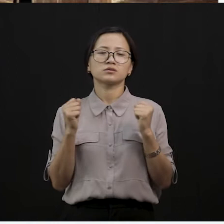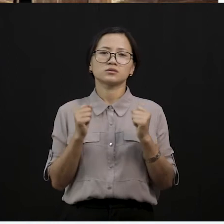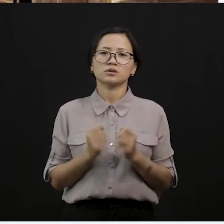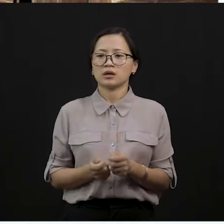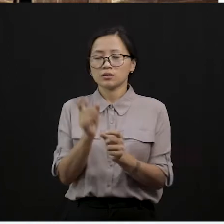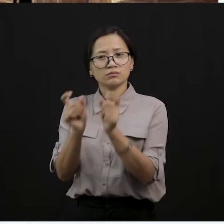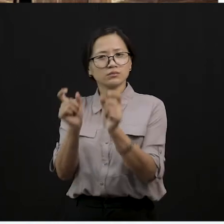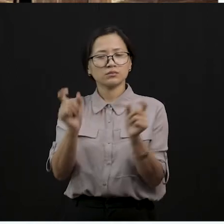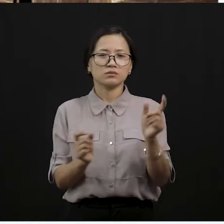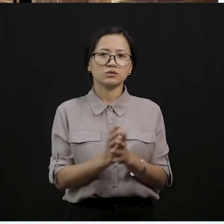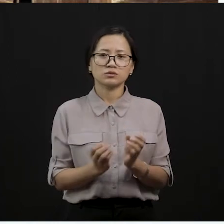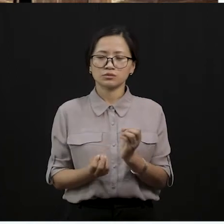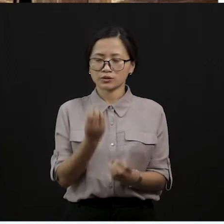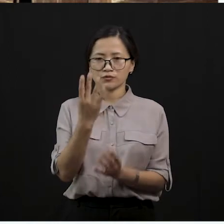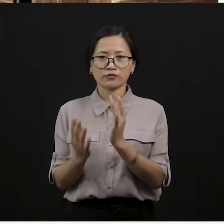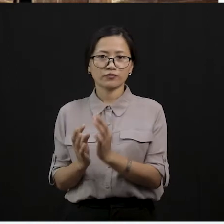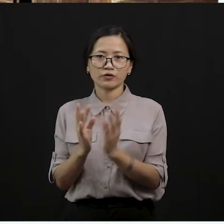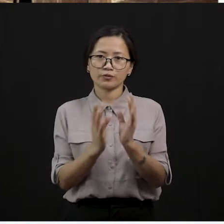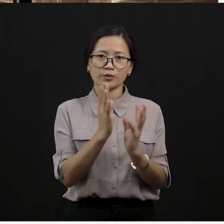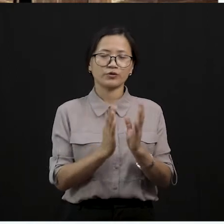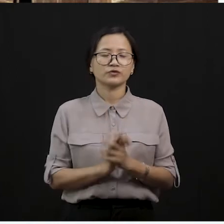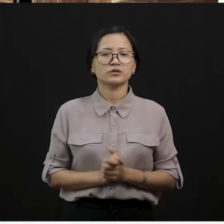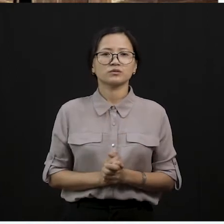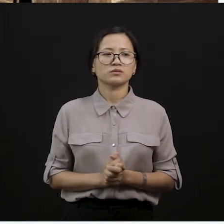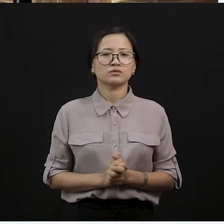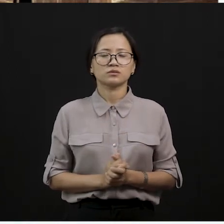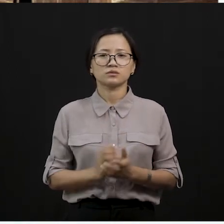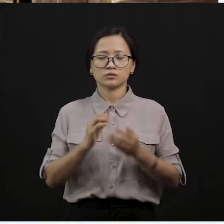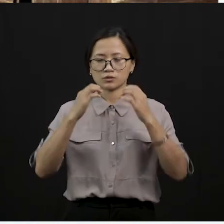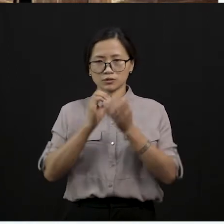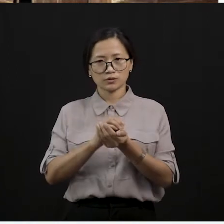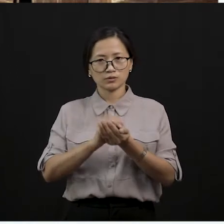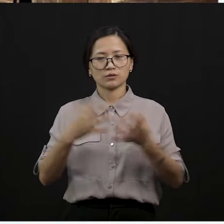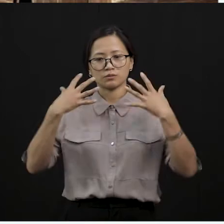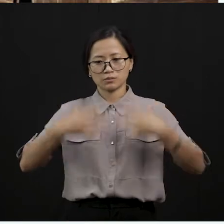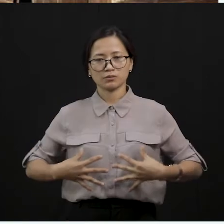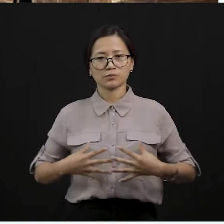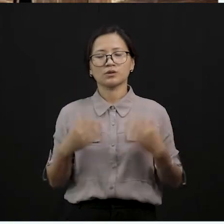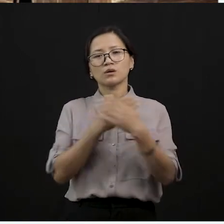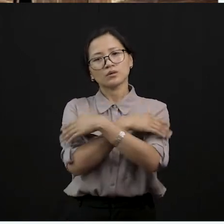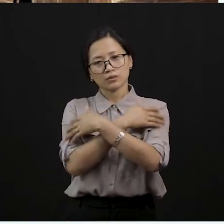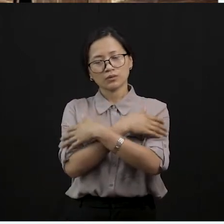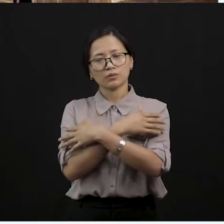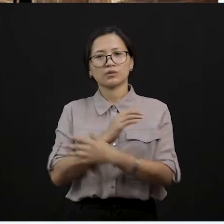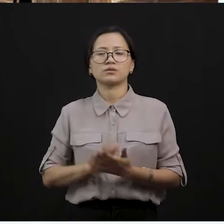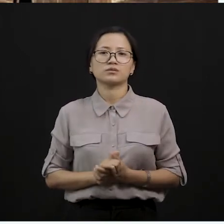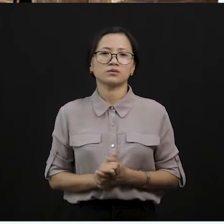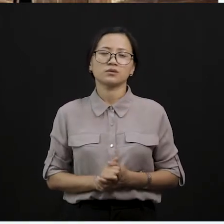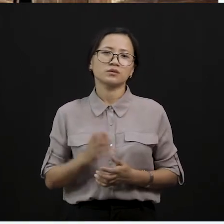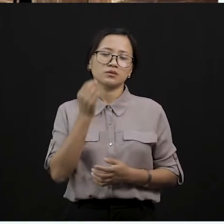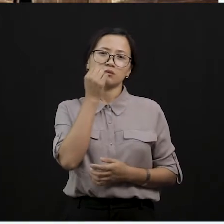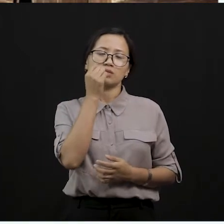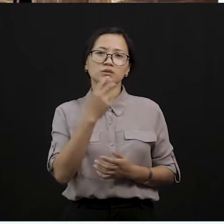like this to keep our body warm. Okay, to keep our body warm. So now Zetso has